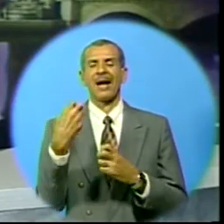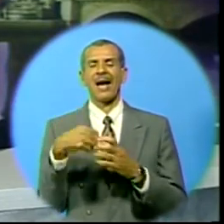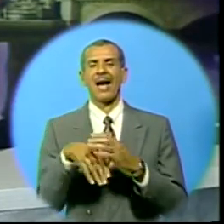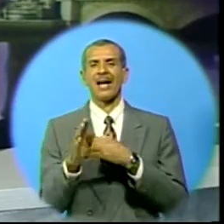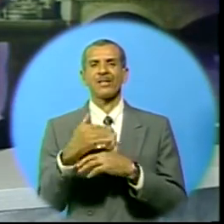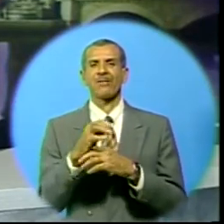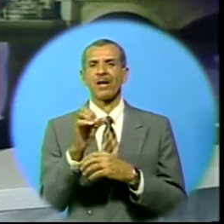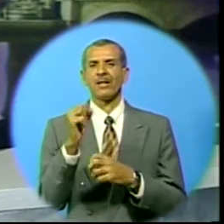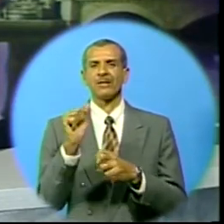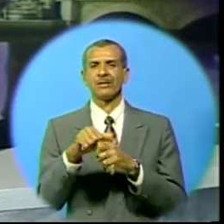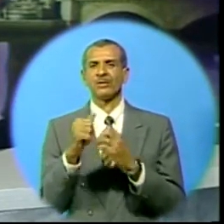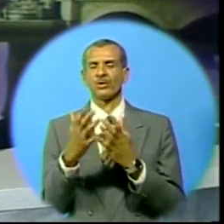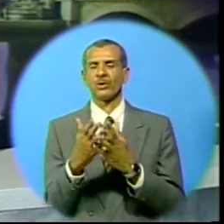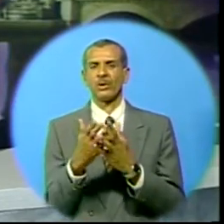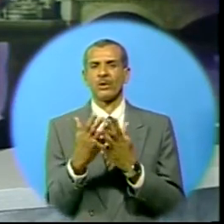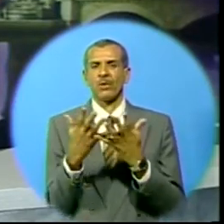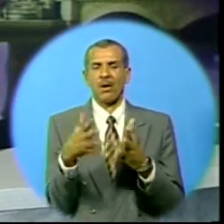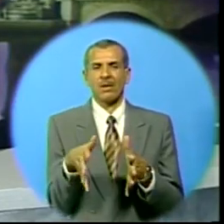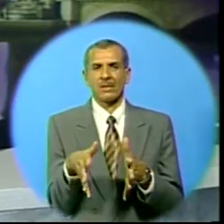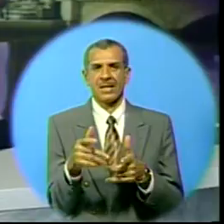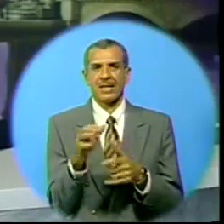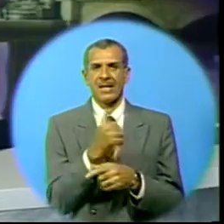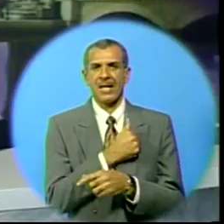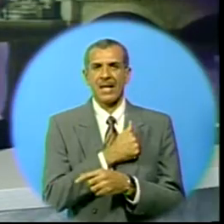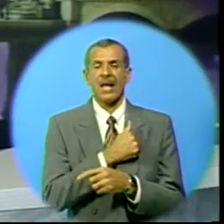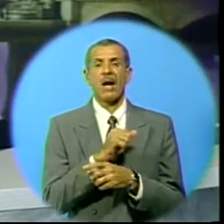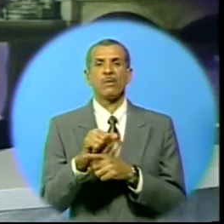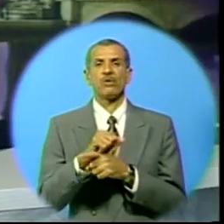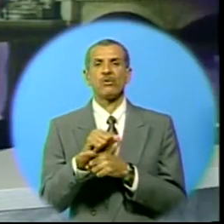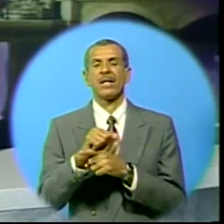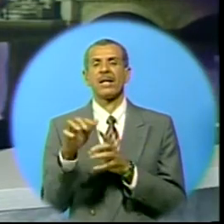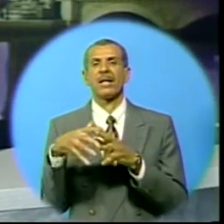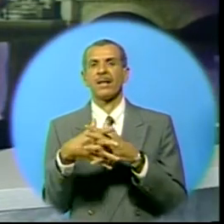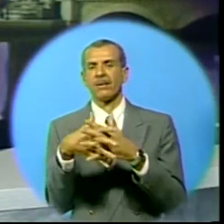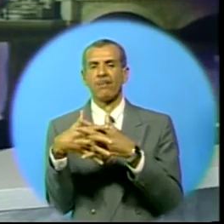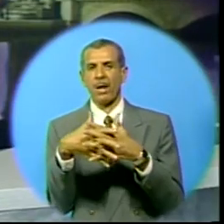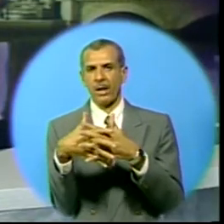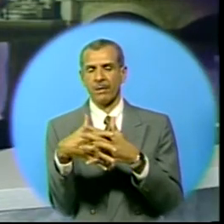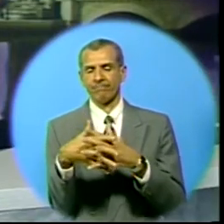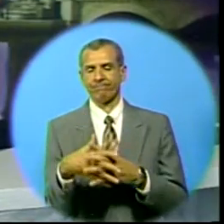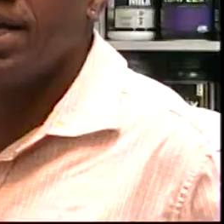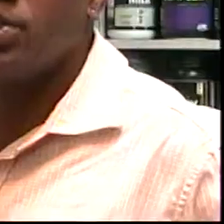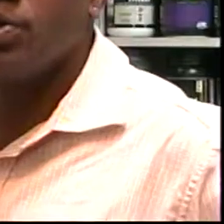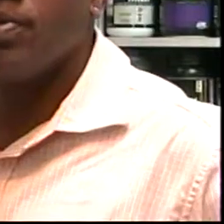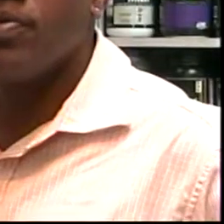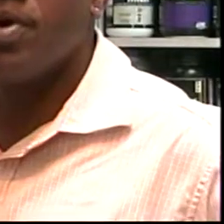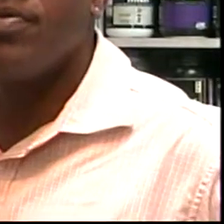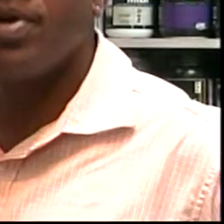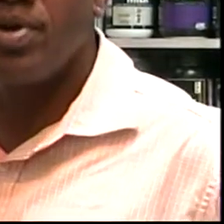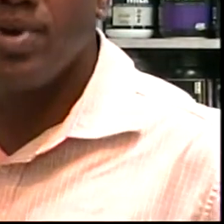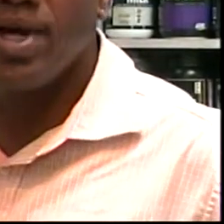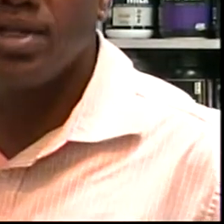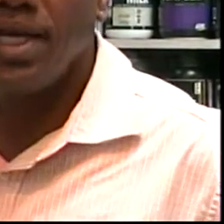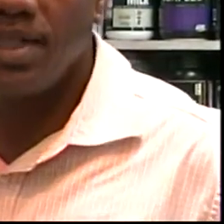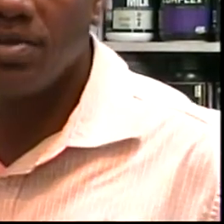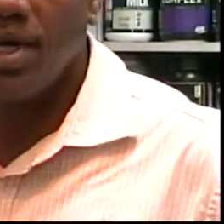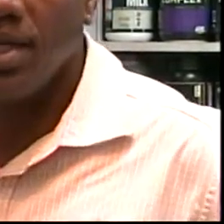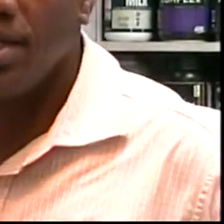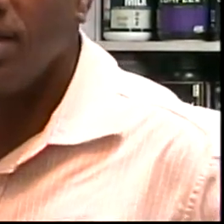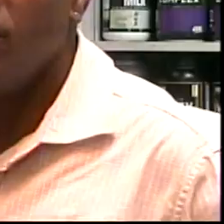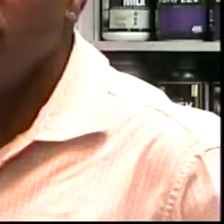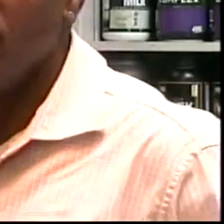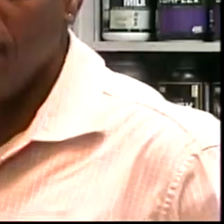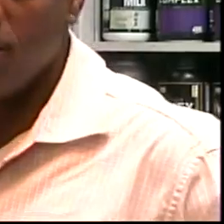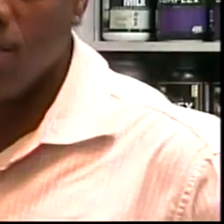his bout in Quebec, Canada, will now have his training based in the United States. Miguel Antone performed very well in the